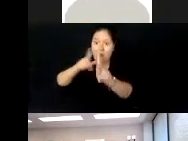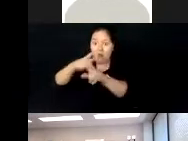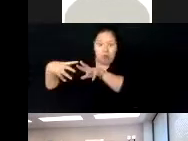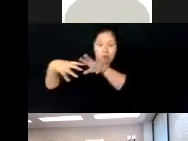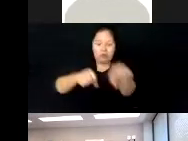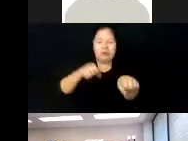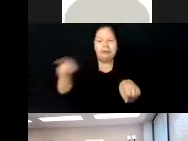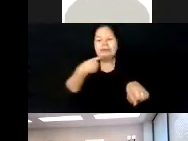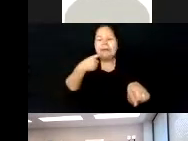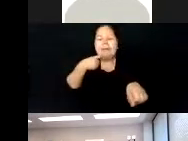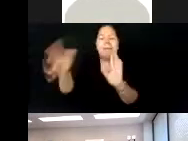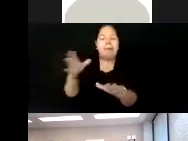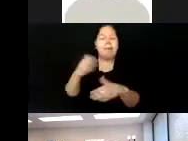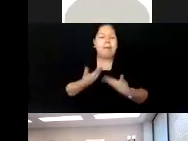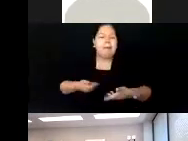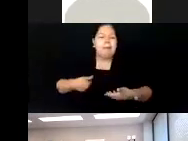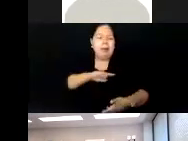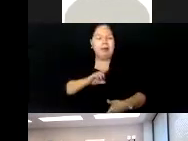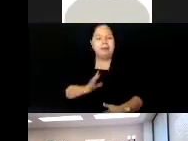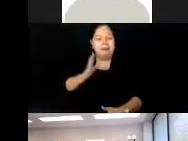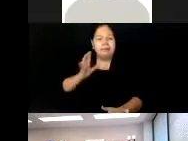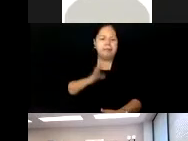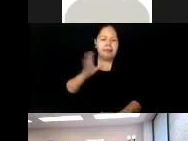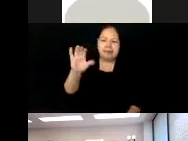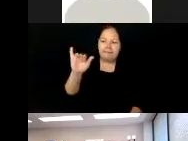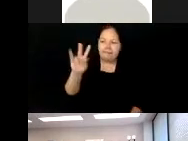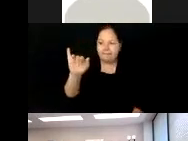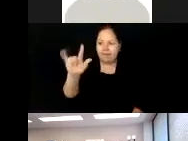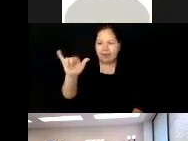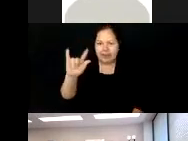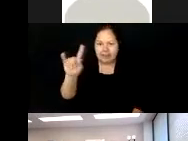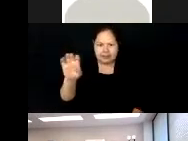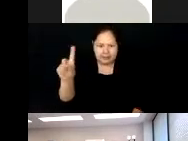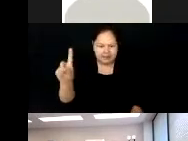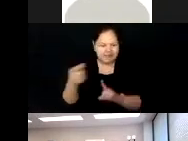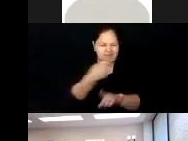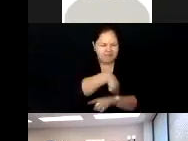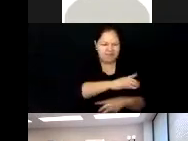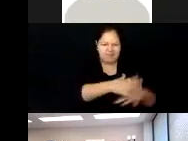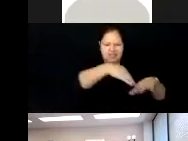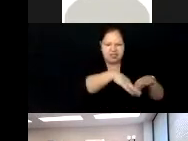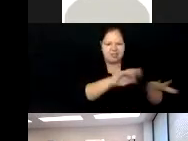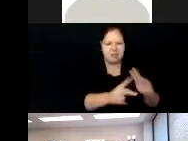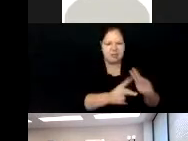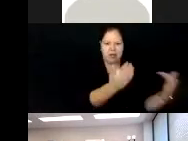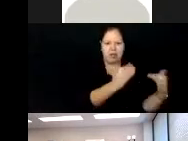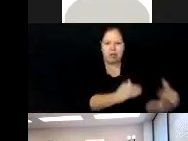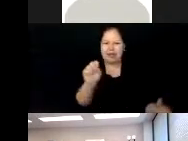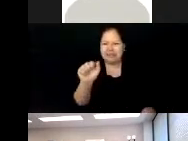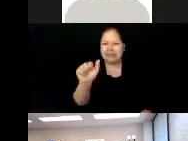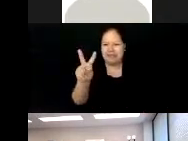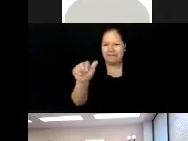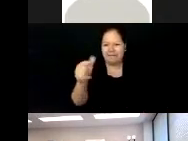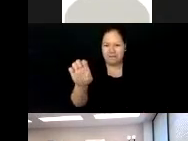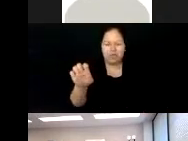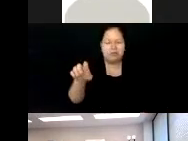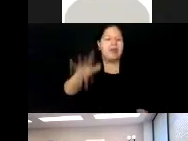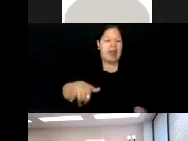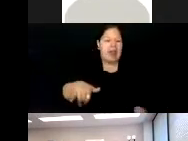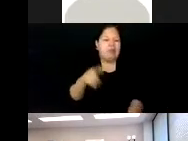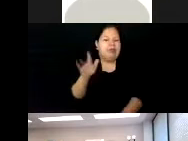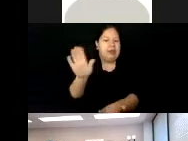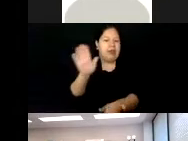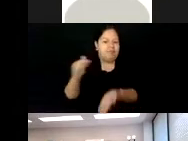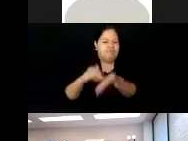Indigenous peoples and cultures as, quote, savage, in order to legitimize the unlawful taking of lands and resources